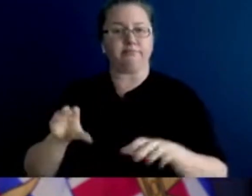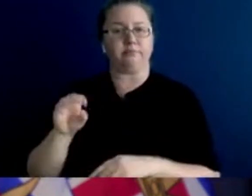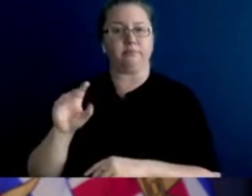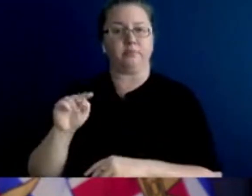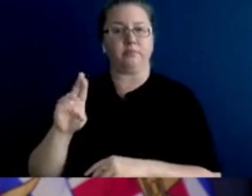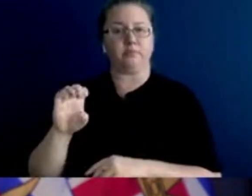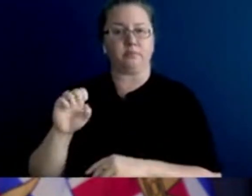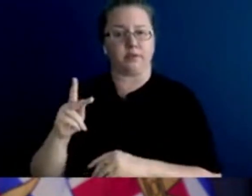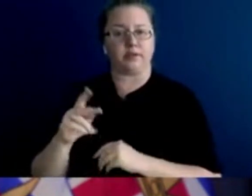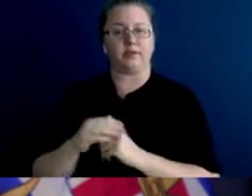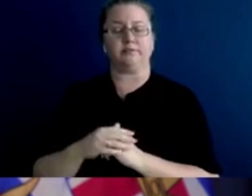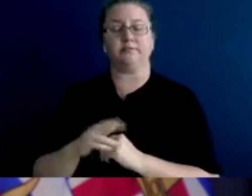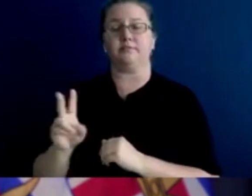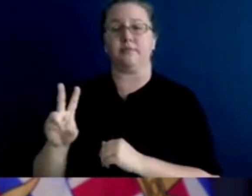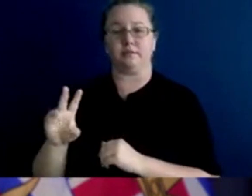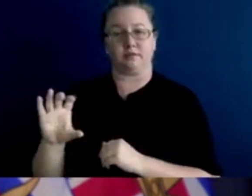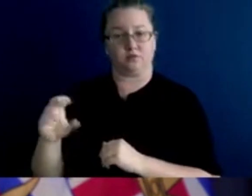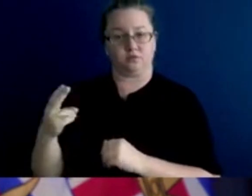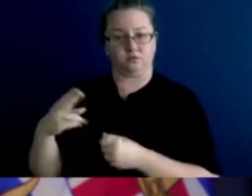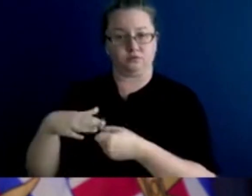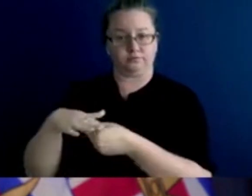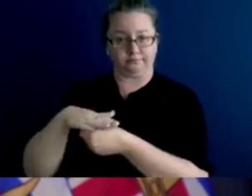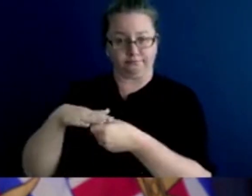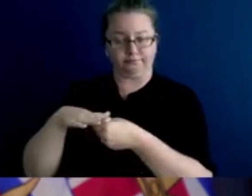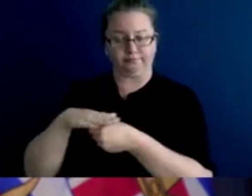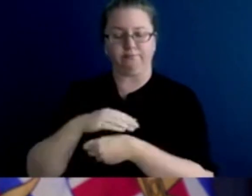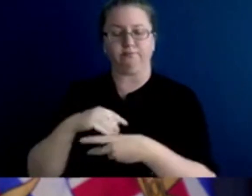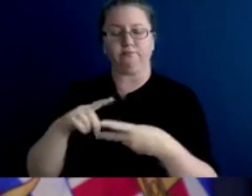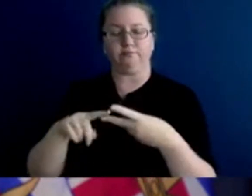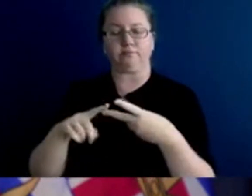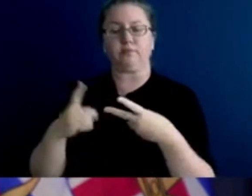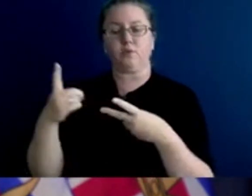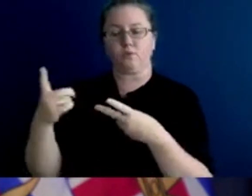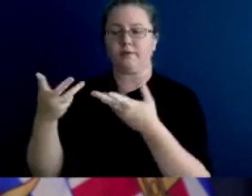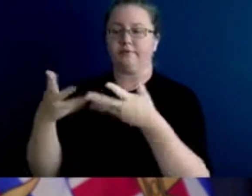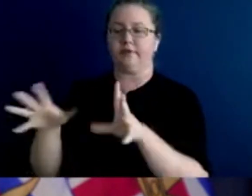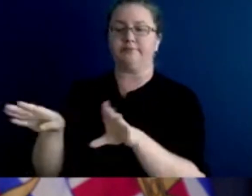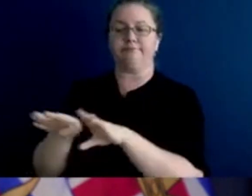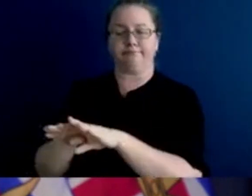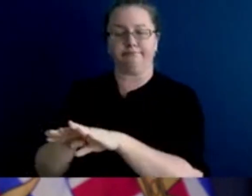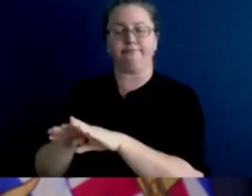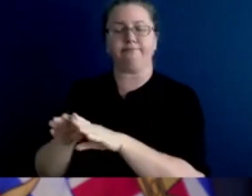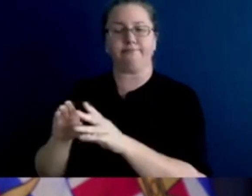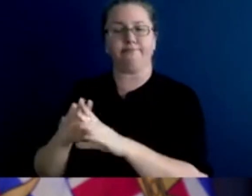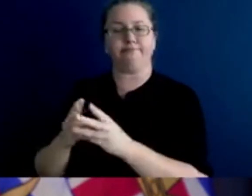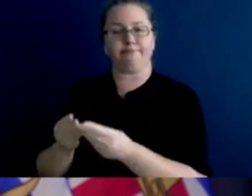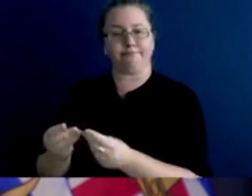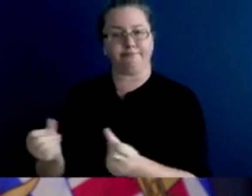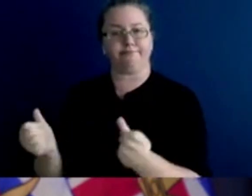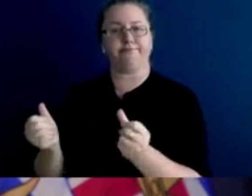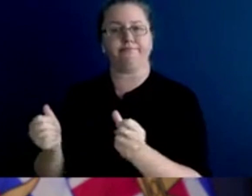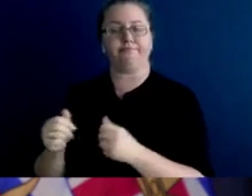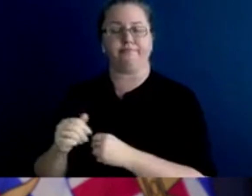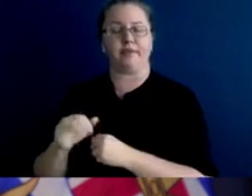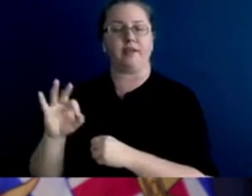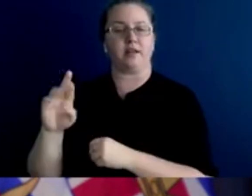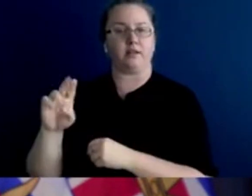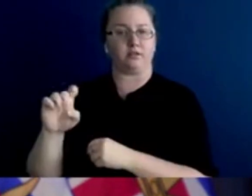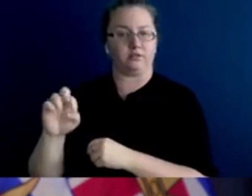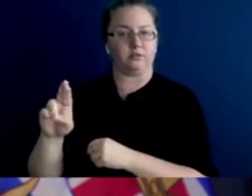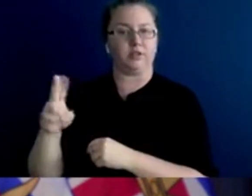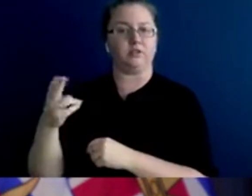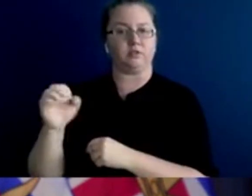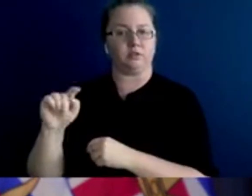want to express today our condolences and our sadness for the passing of all of the people who have died